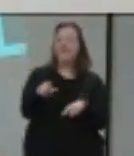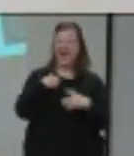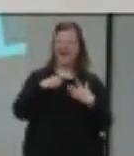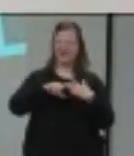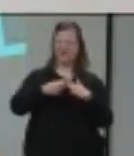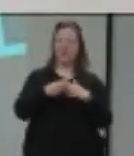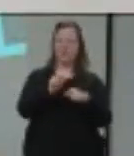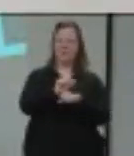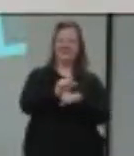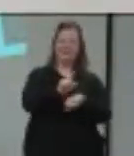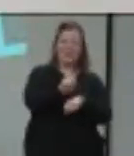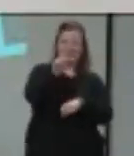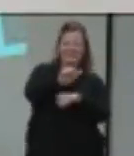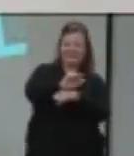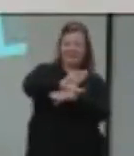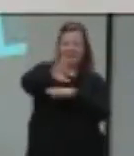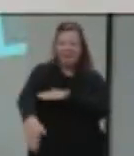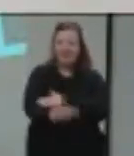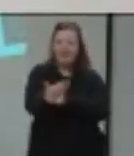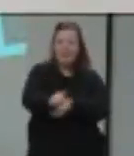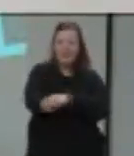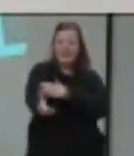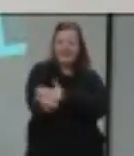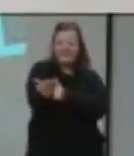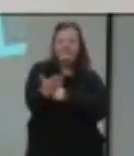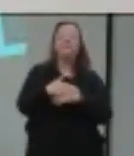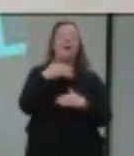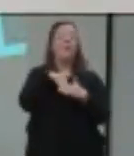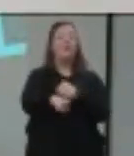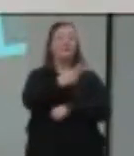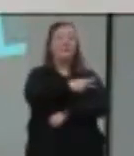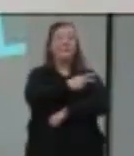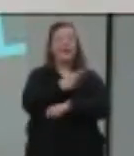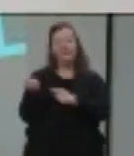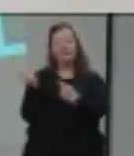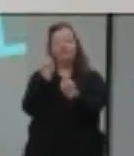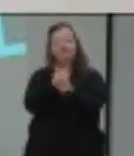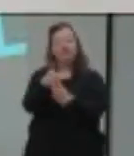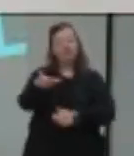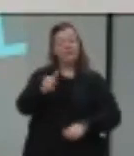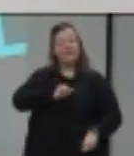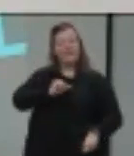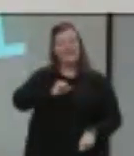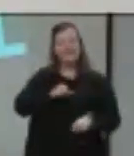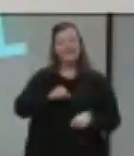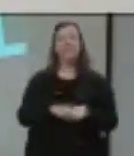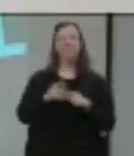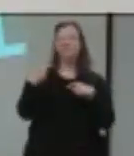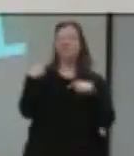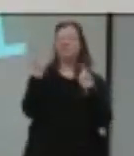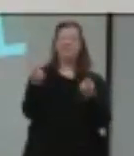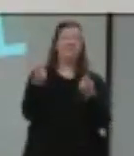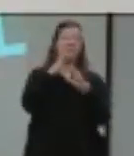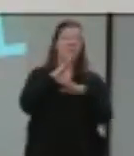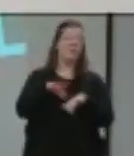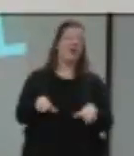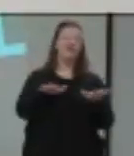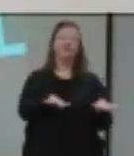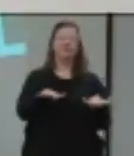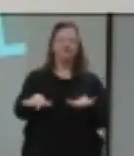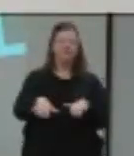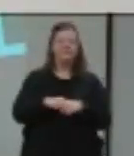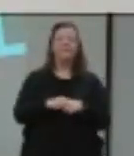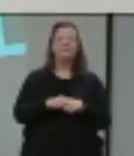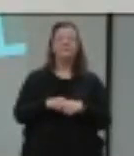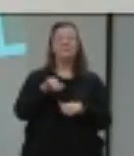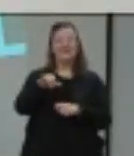1 a.m. shift, I walked into a patient's room to introduce myself. Thus far, it had been a reasonably quiet shift.